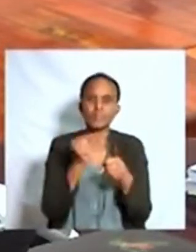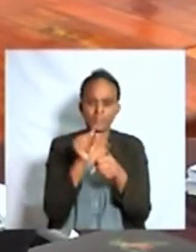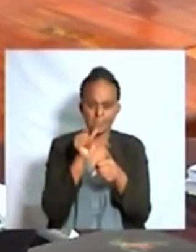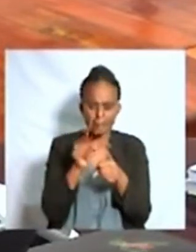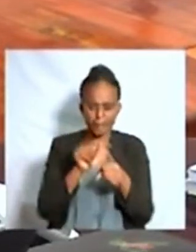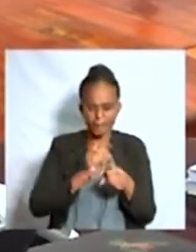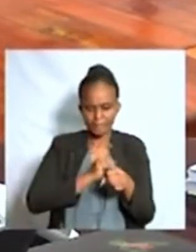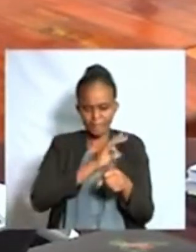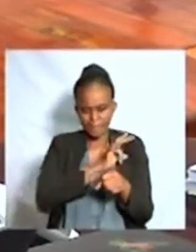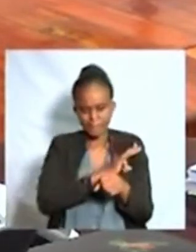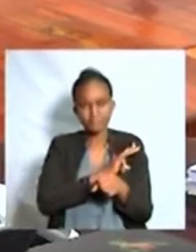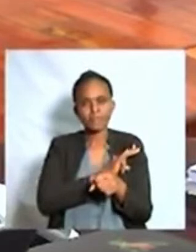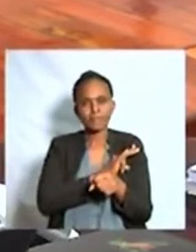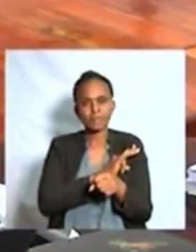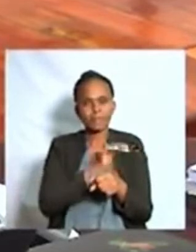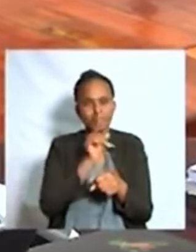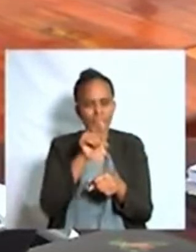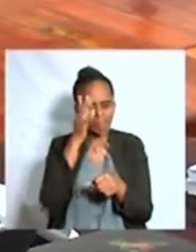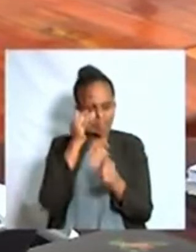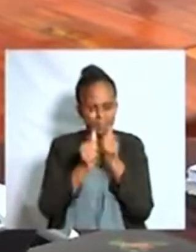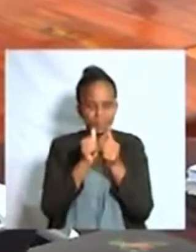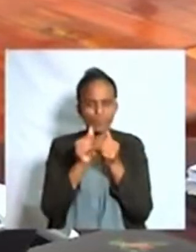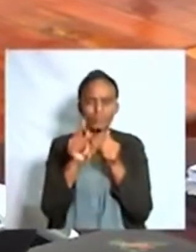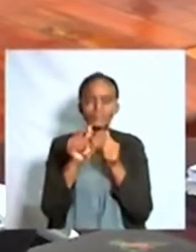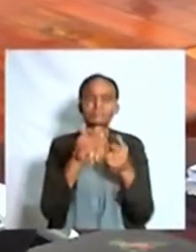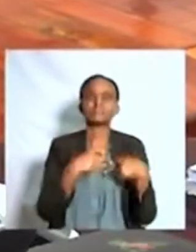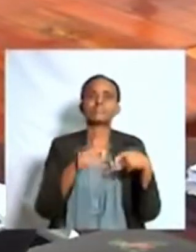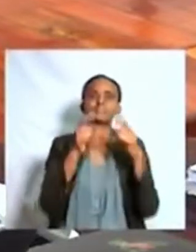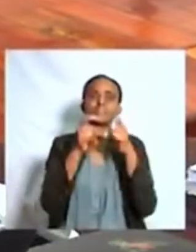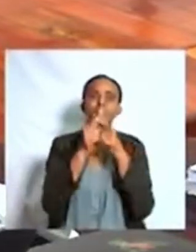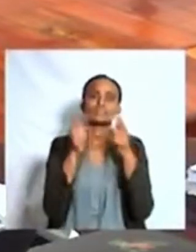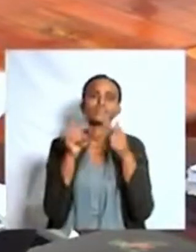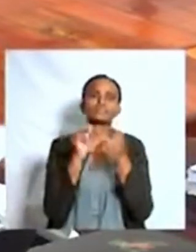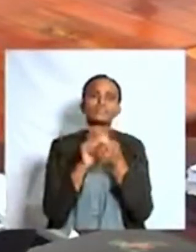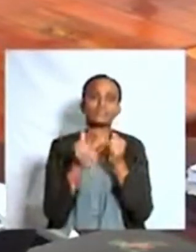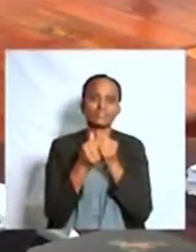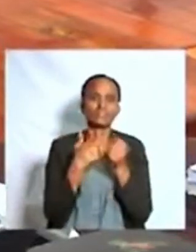staff obligations was due to liquidity challenges.